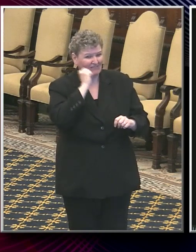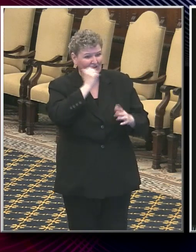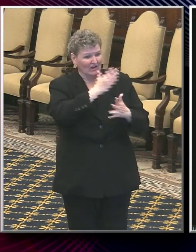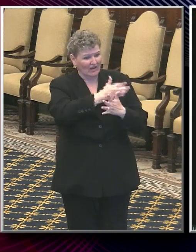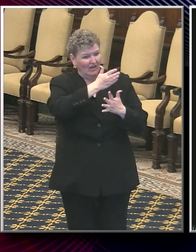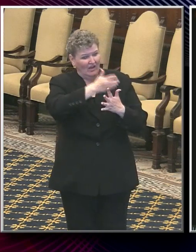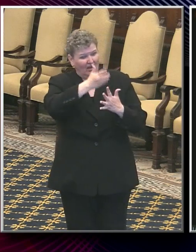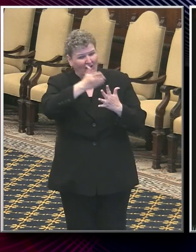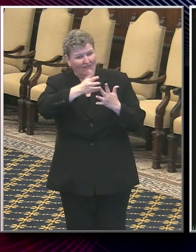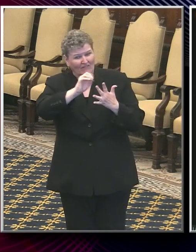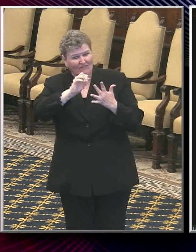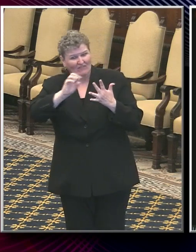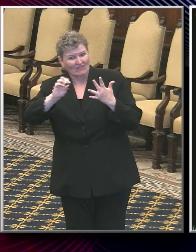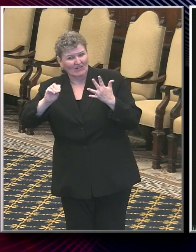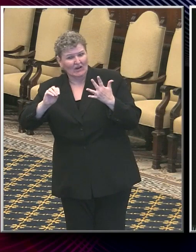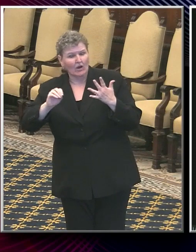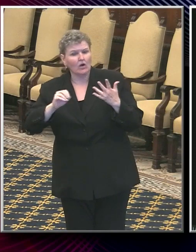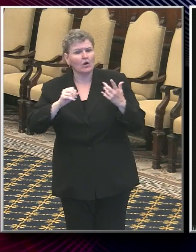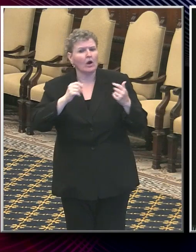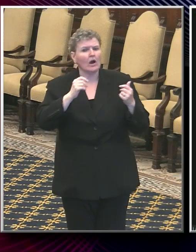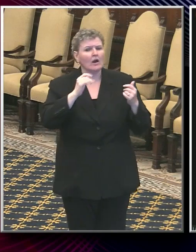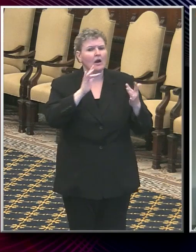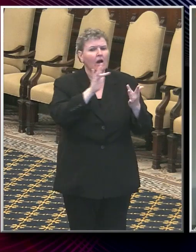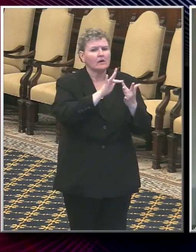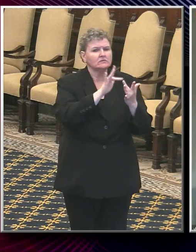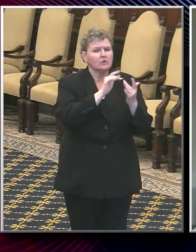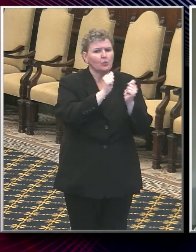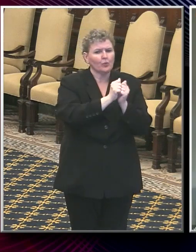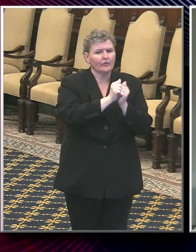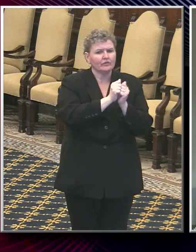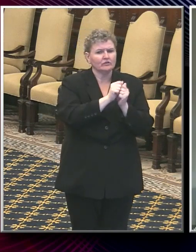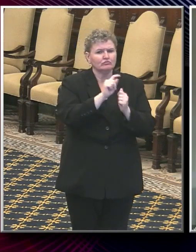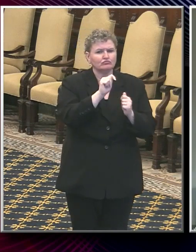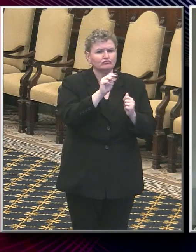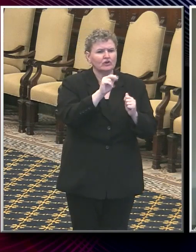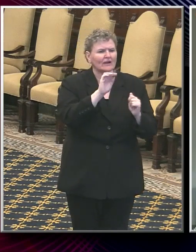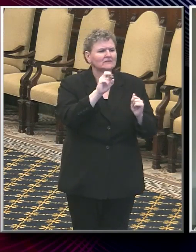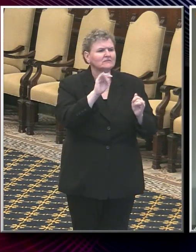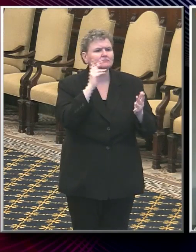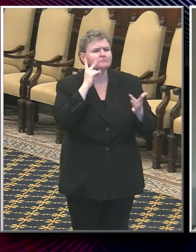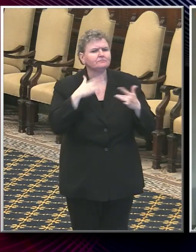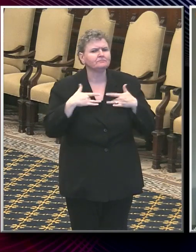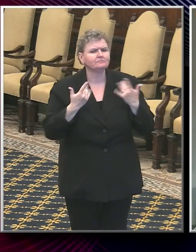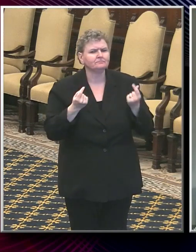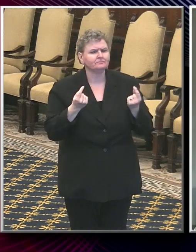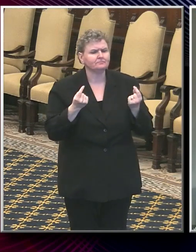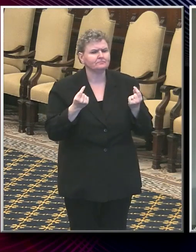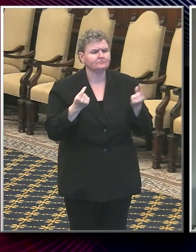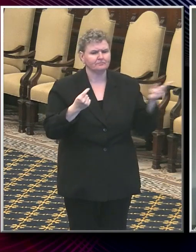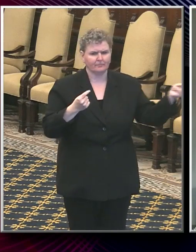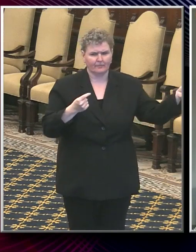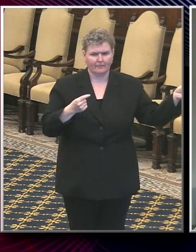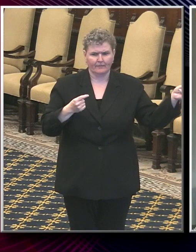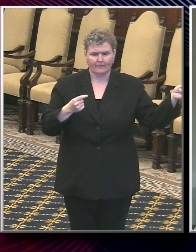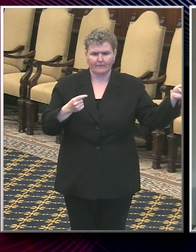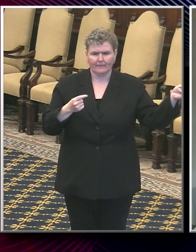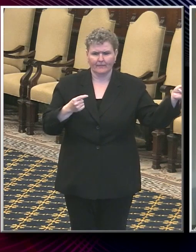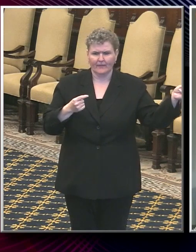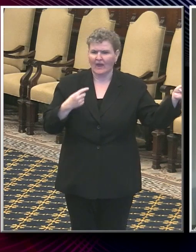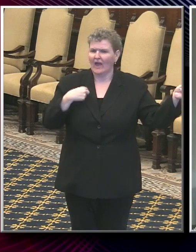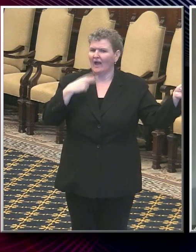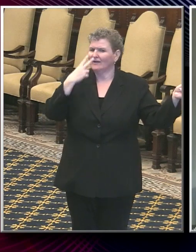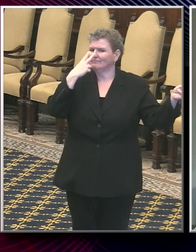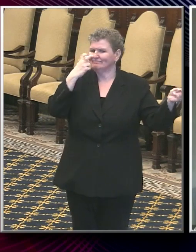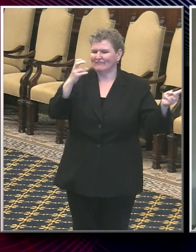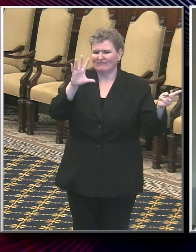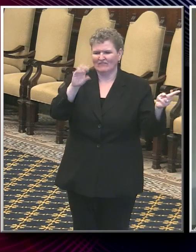tracing as we move into the next phase? I don't think we're going to get down to 50 cases a day by June 5th, even if the numbers continue to look good, even if we